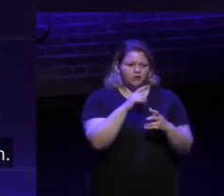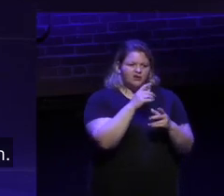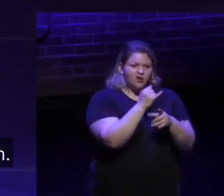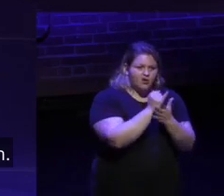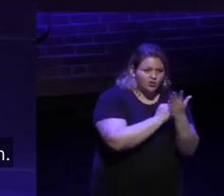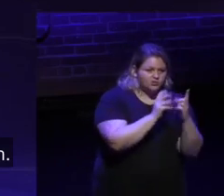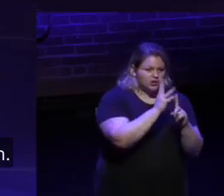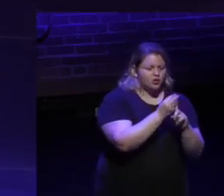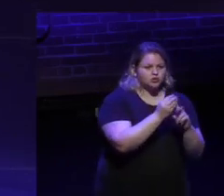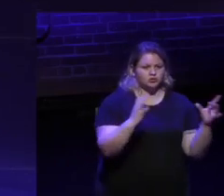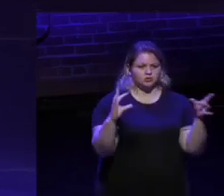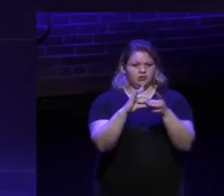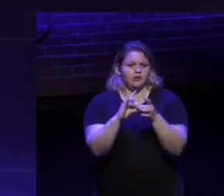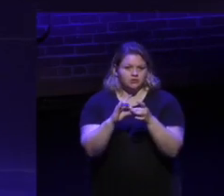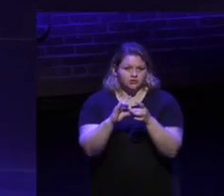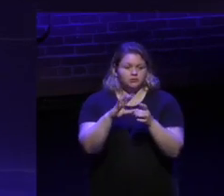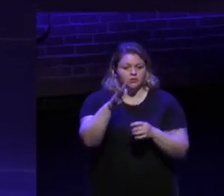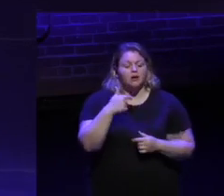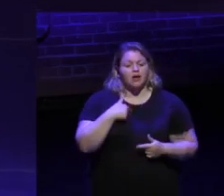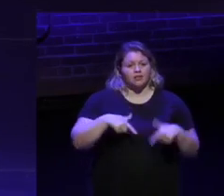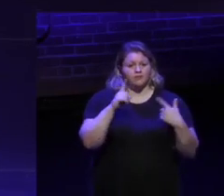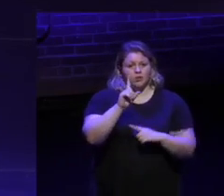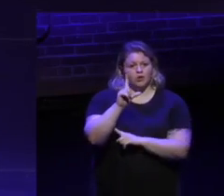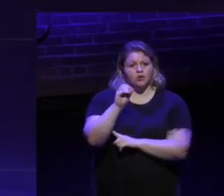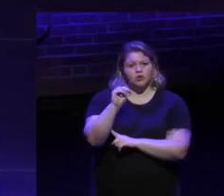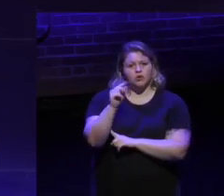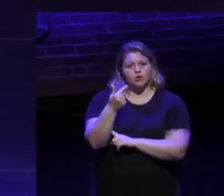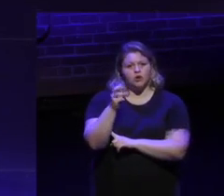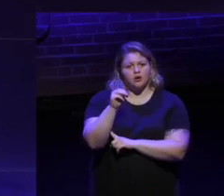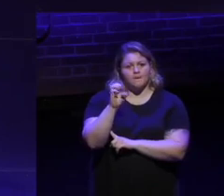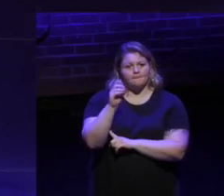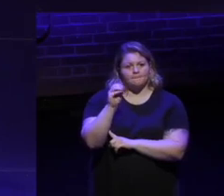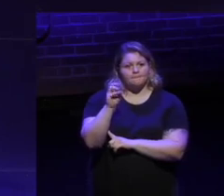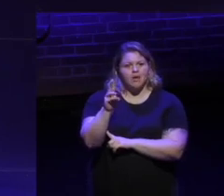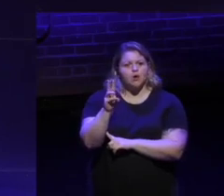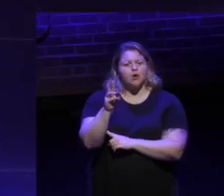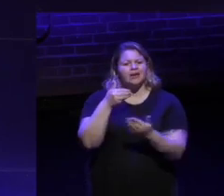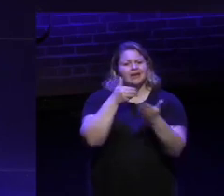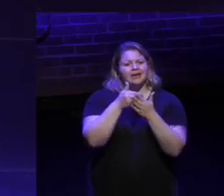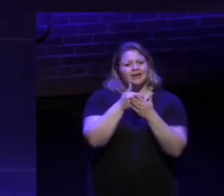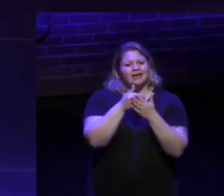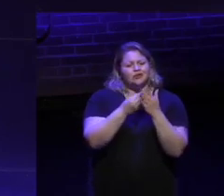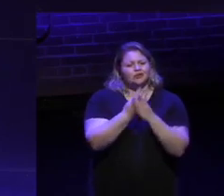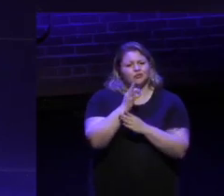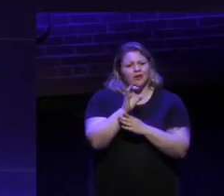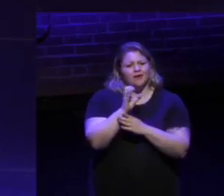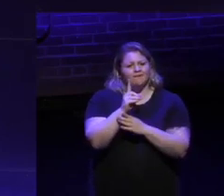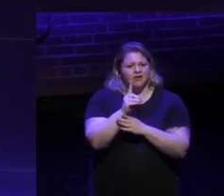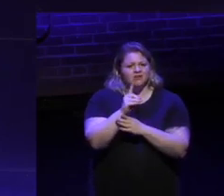culture in our Commonwealth. So I live in Longmeadow, which is a town right next to Springfield, about 60 miles or so west of